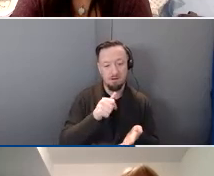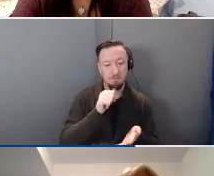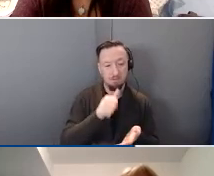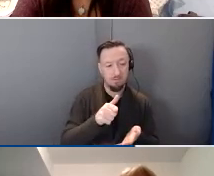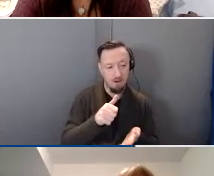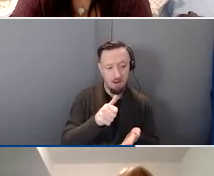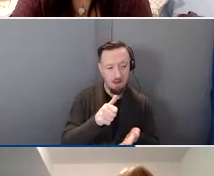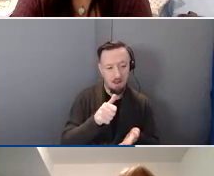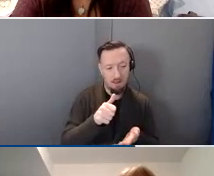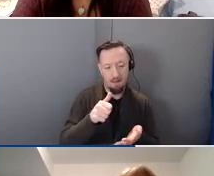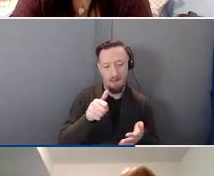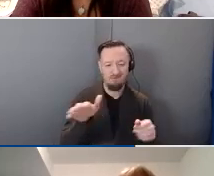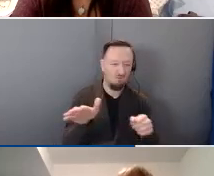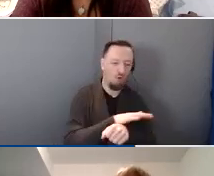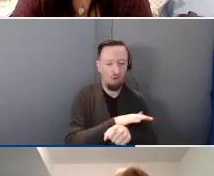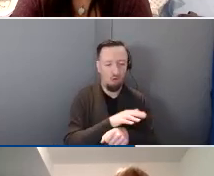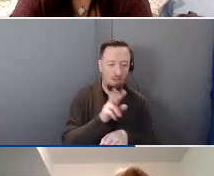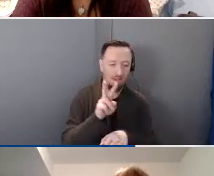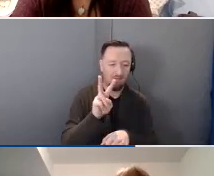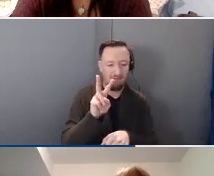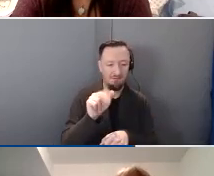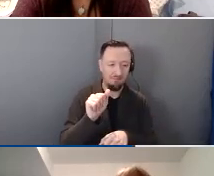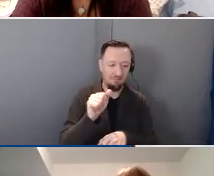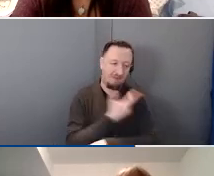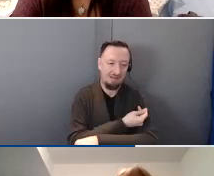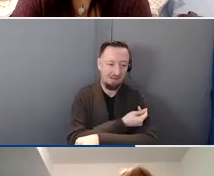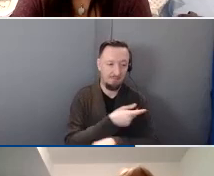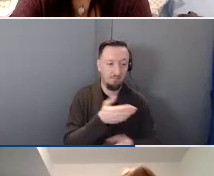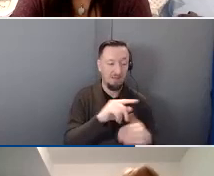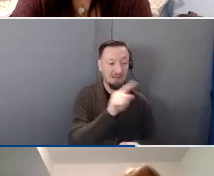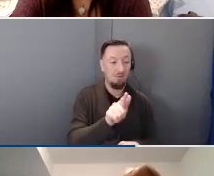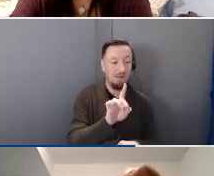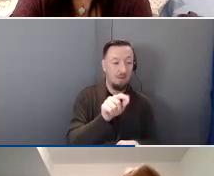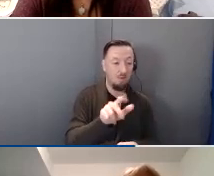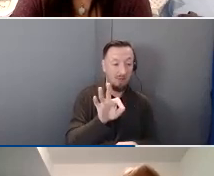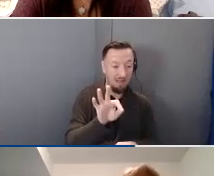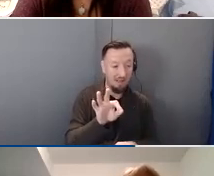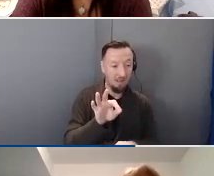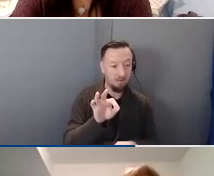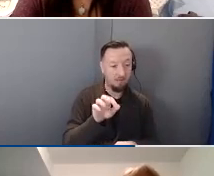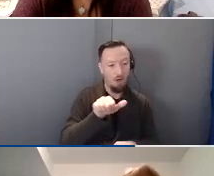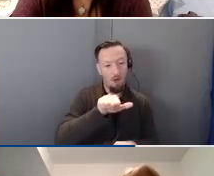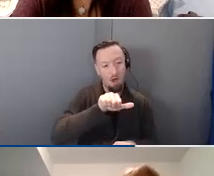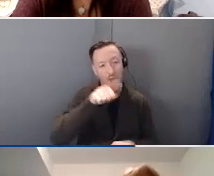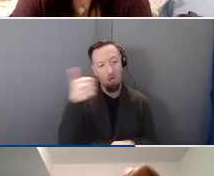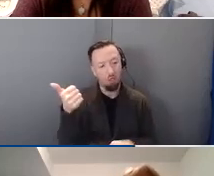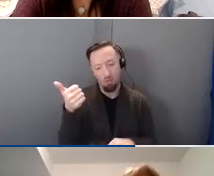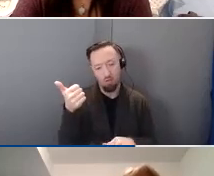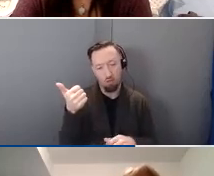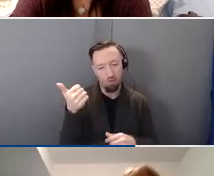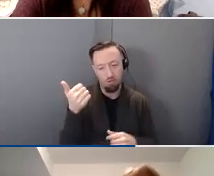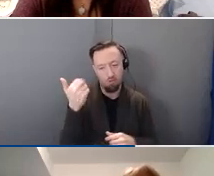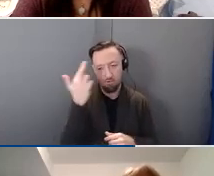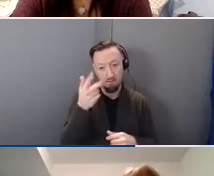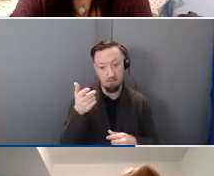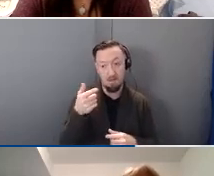that code is referring to. And then Z28.39, other undetermined status. So if we don't know what